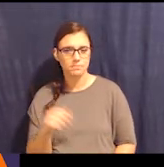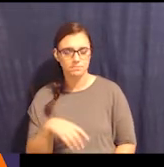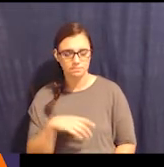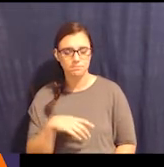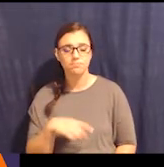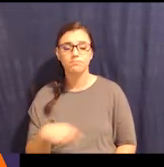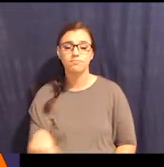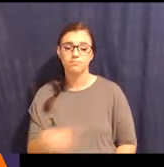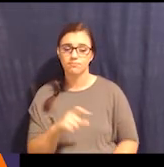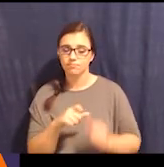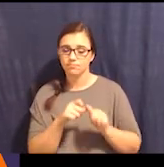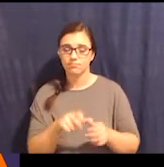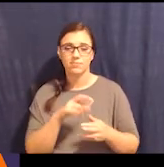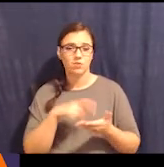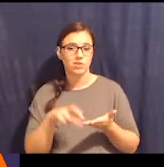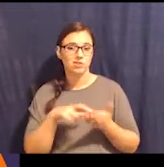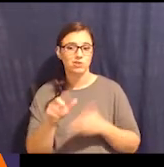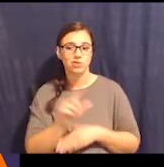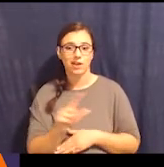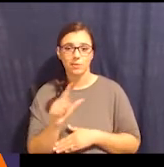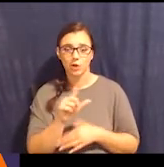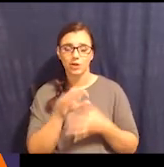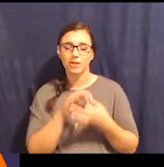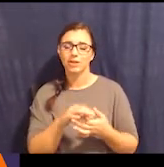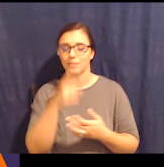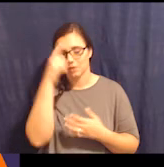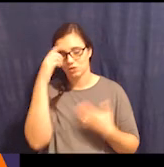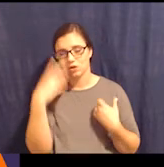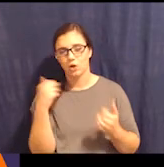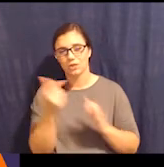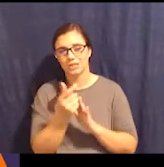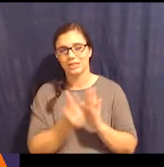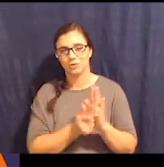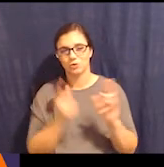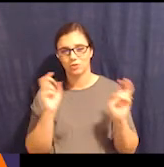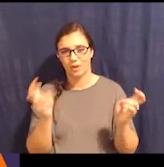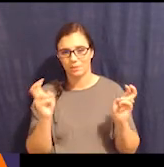legal topics on their website at